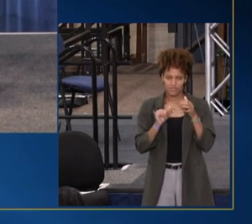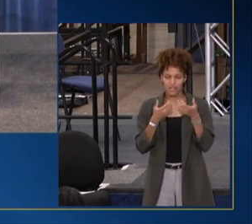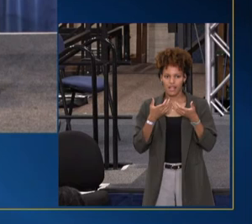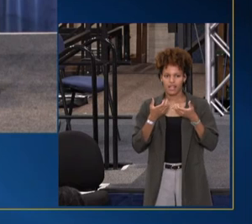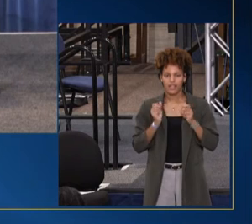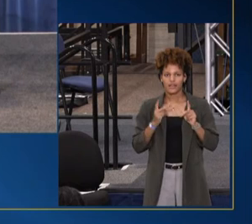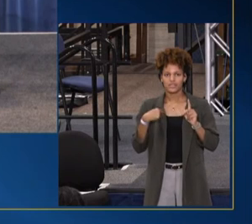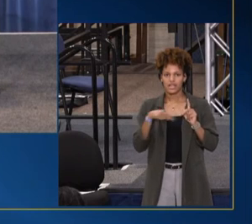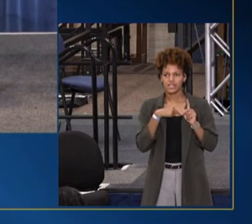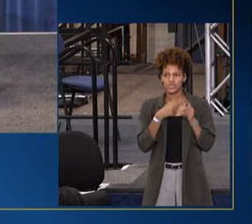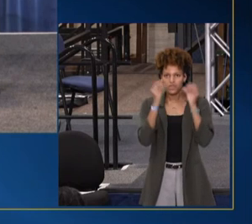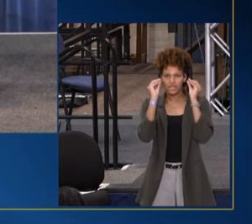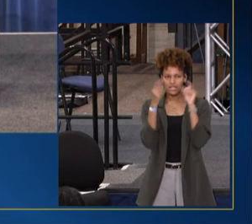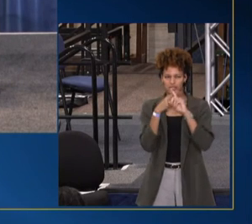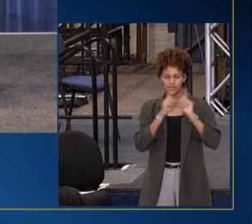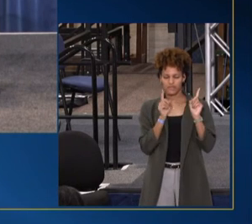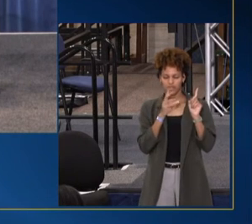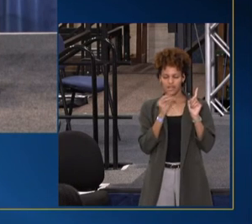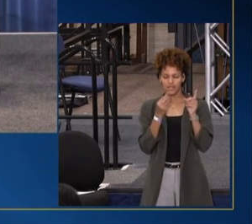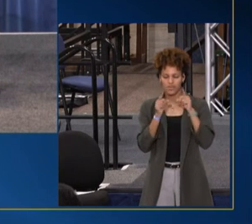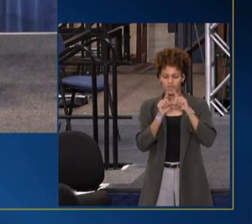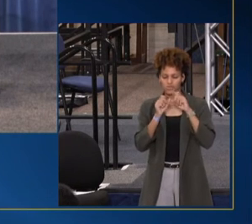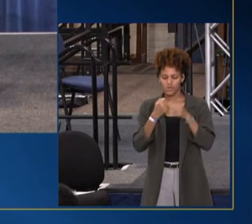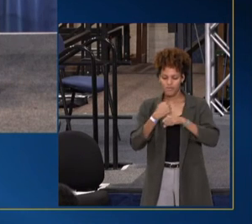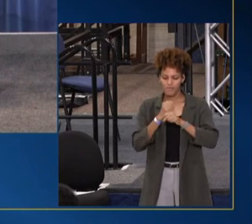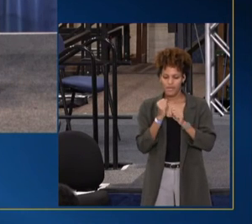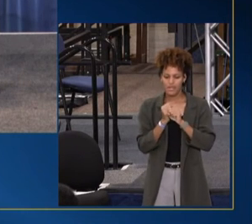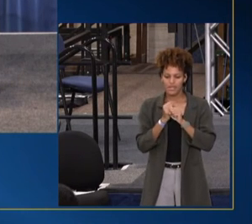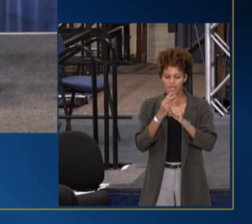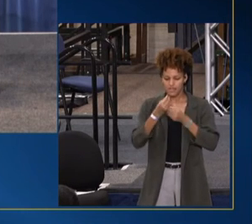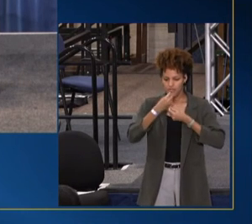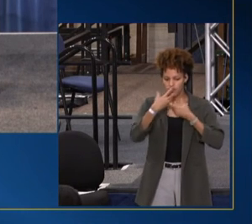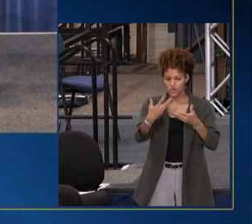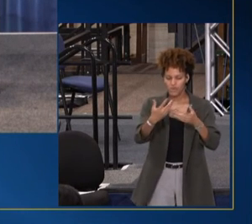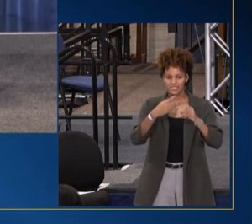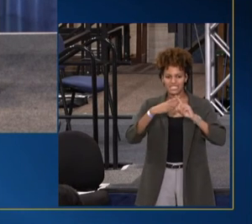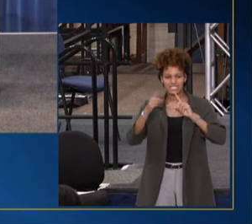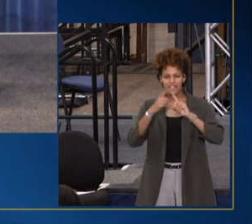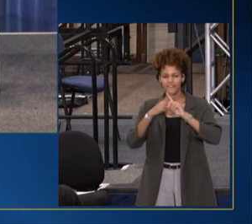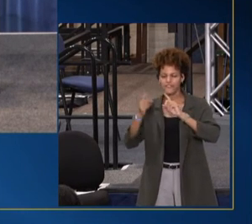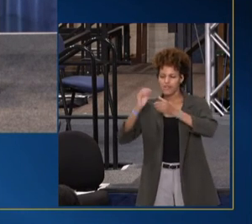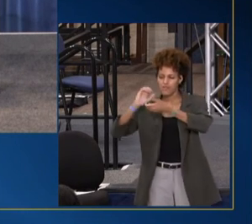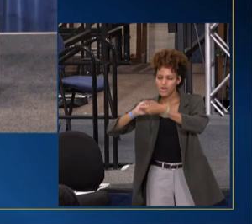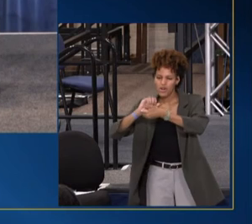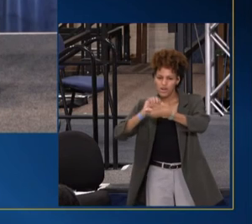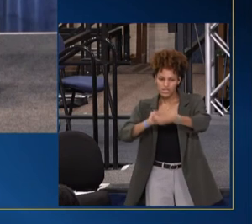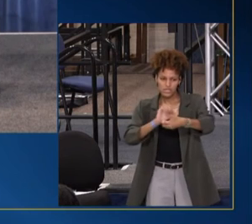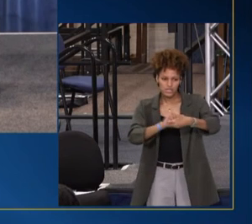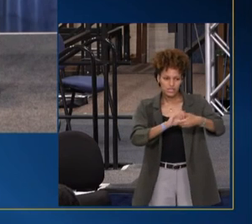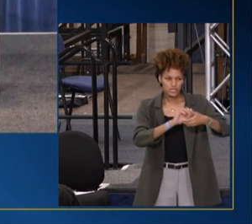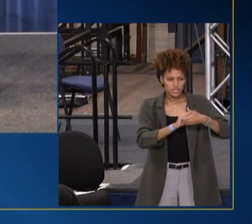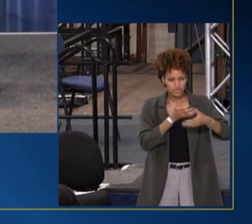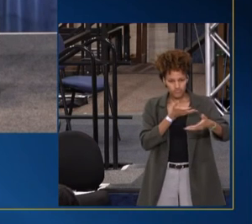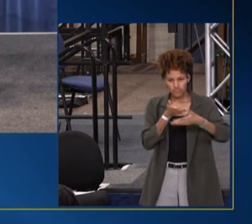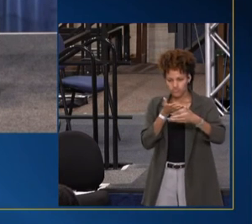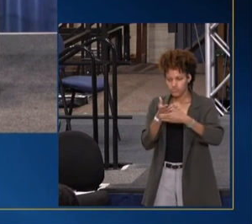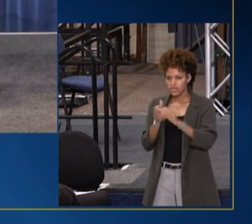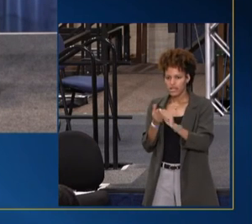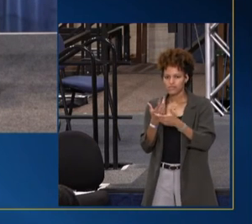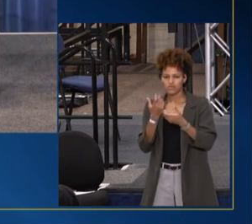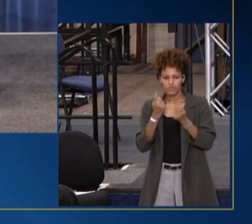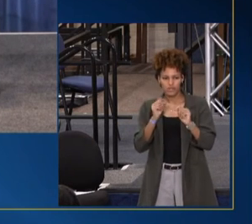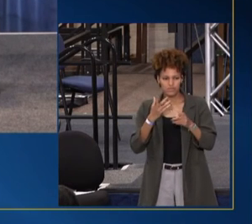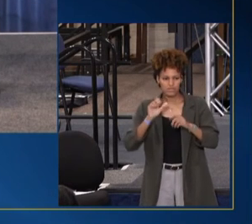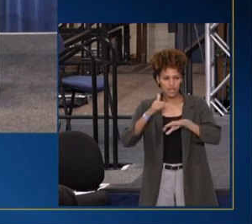think differently and create and form lots of different partnerships and collaborations. One of the things that I think